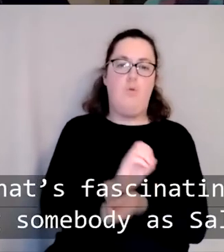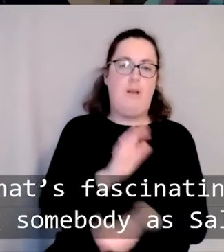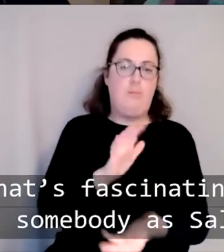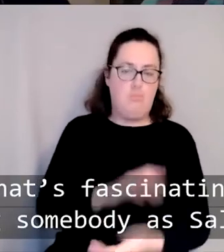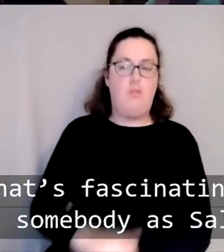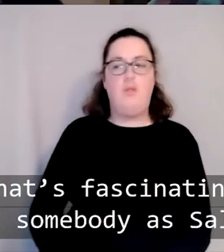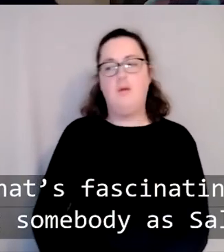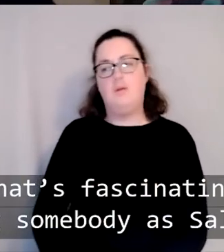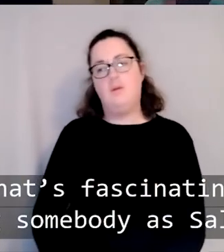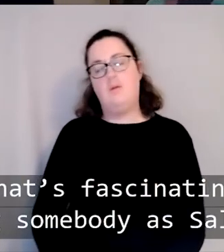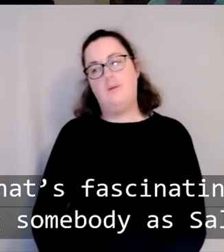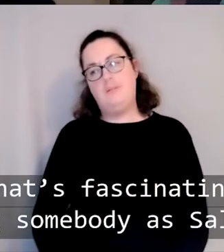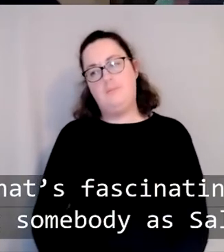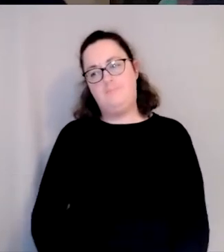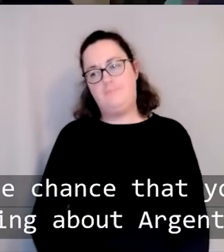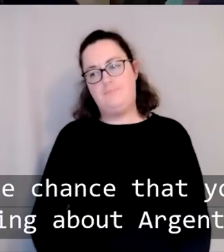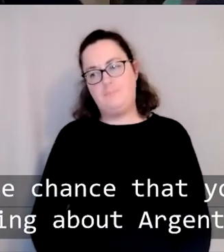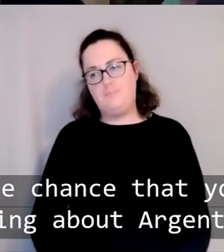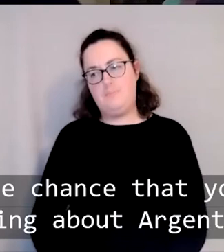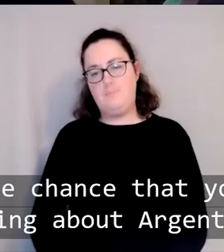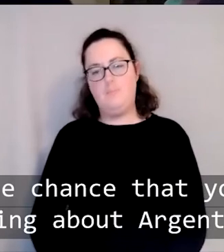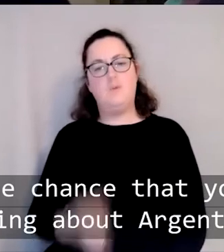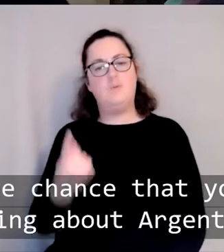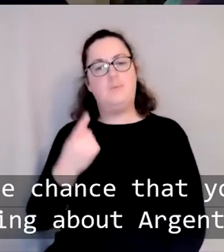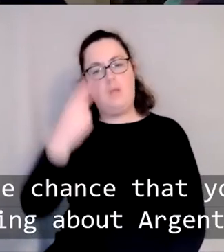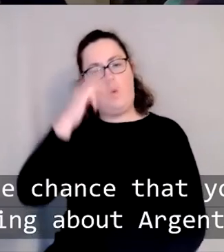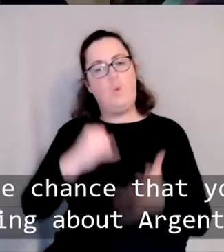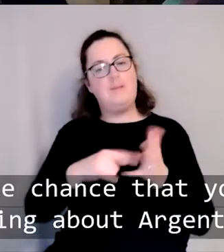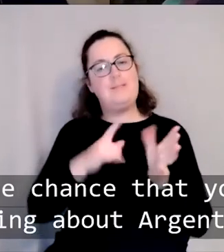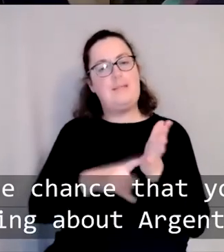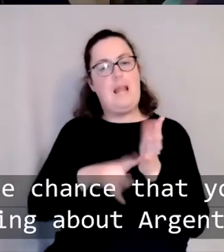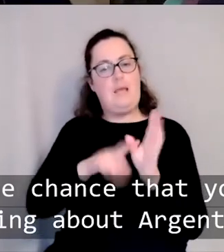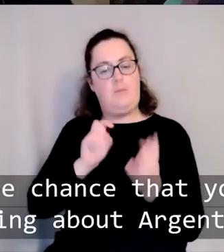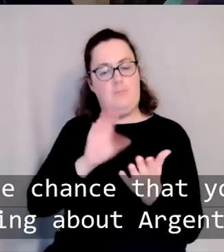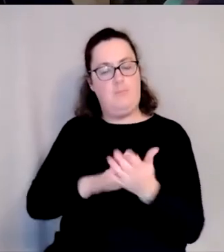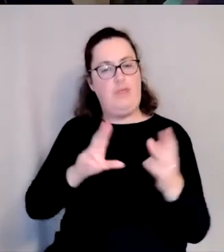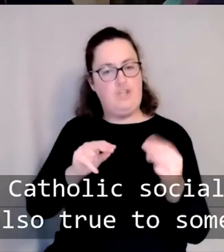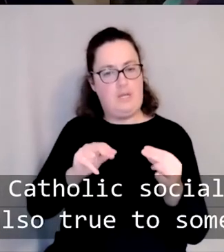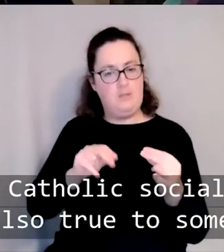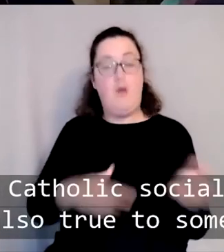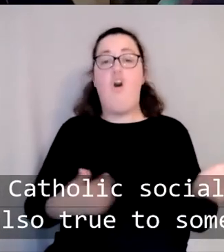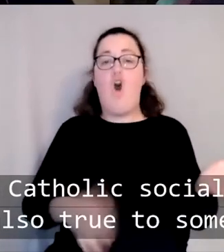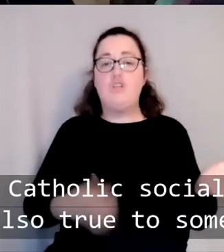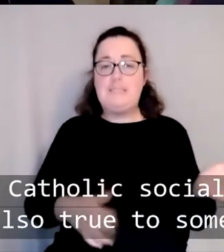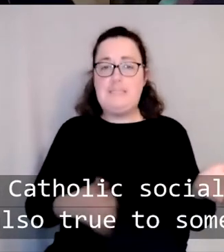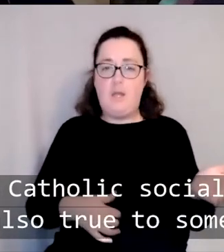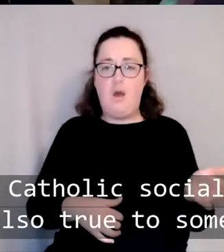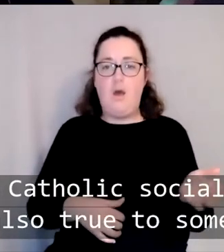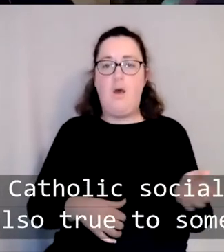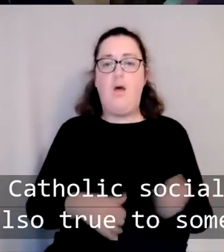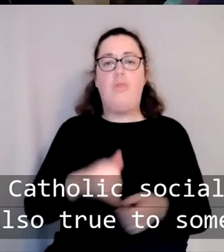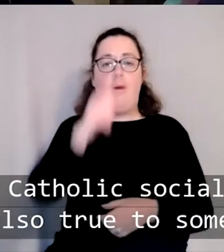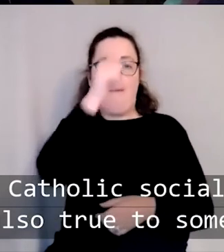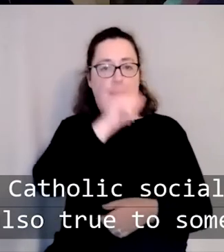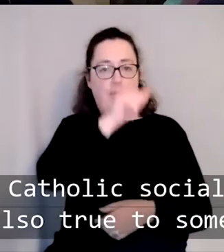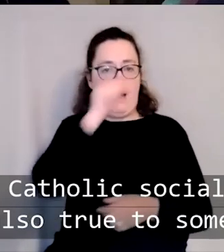I mean, interesting, somebody, as Sally's put in the chat, that you're talking about Argentina, about the Catholic social